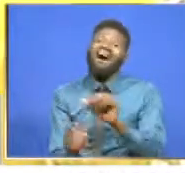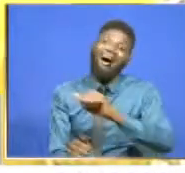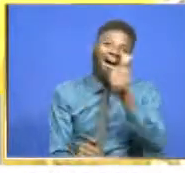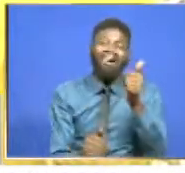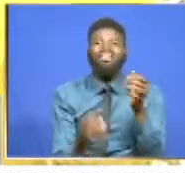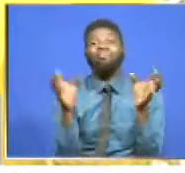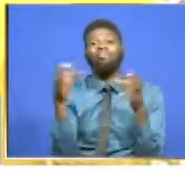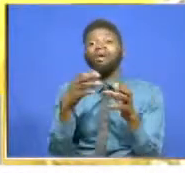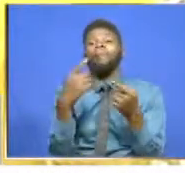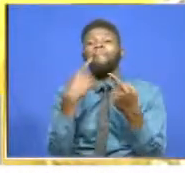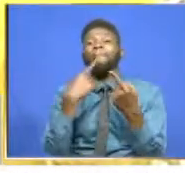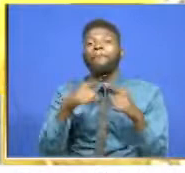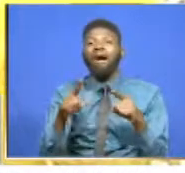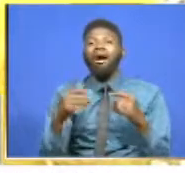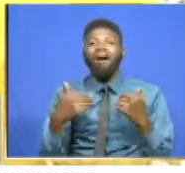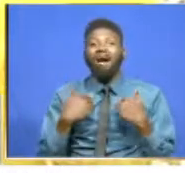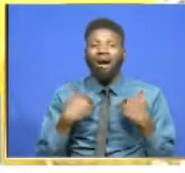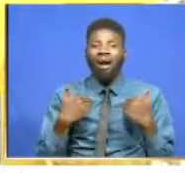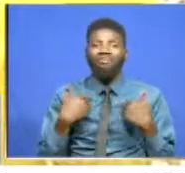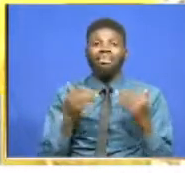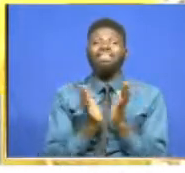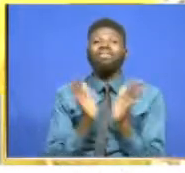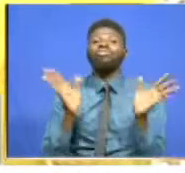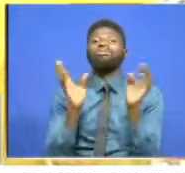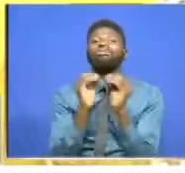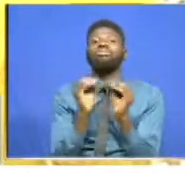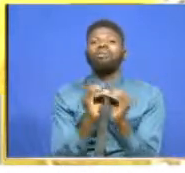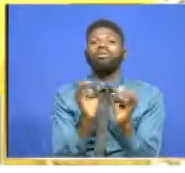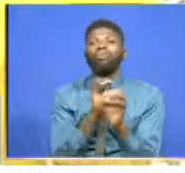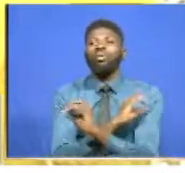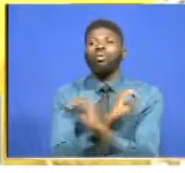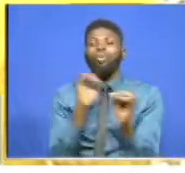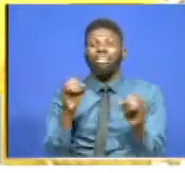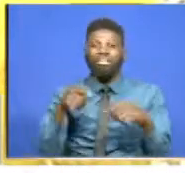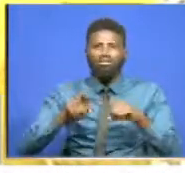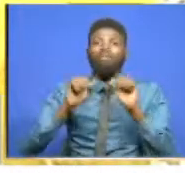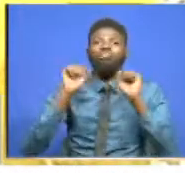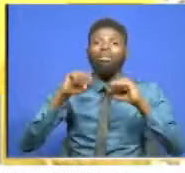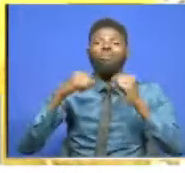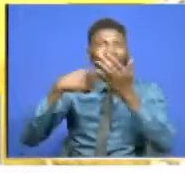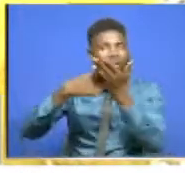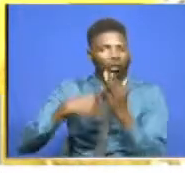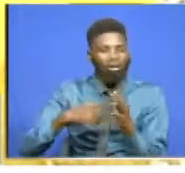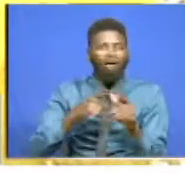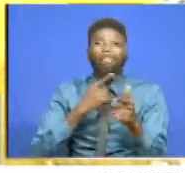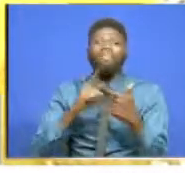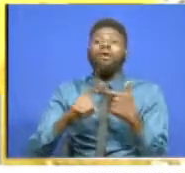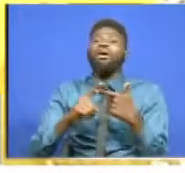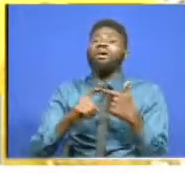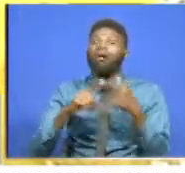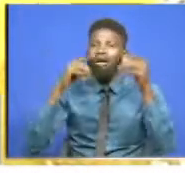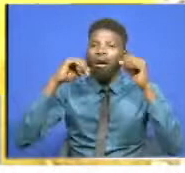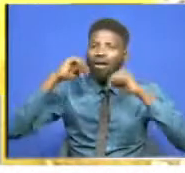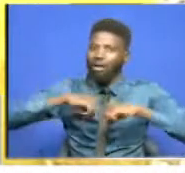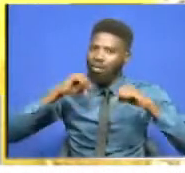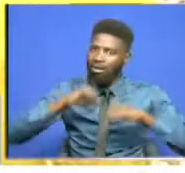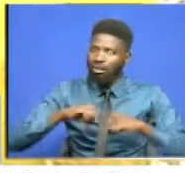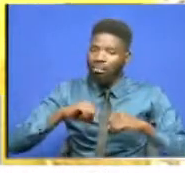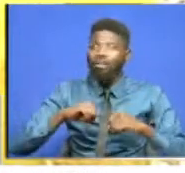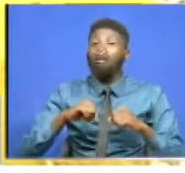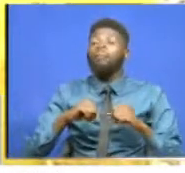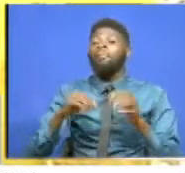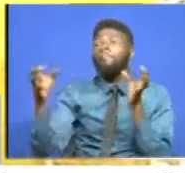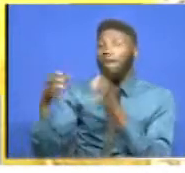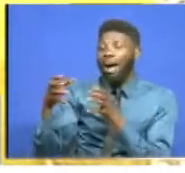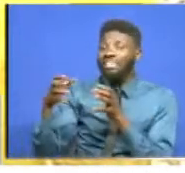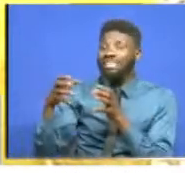AGM or a general delegates conference, which would pass some of these things procedurally and normally. The decision of a party is not a decision of an individual, whoever